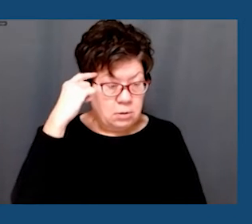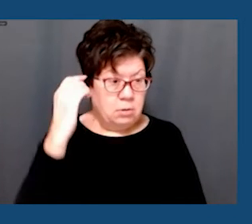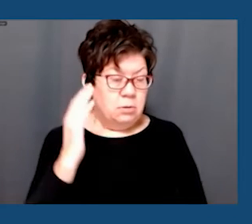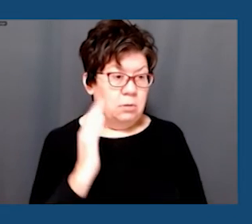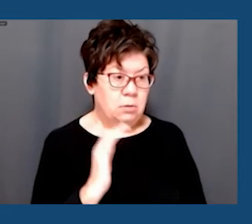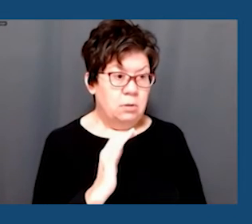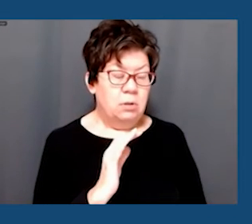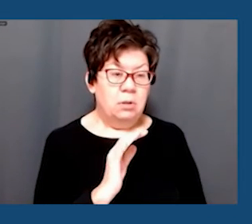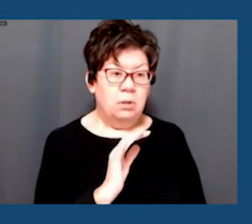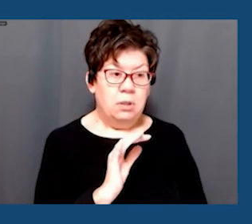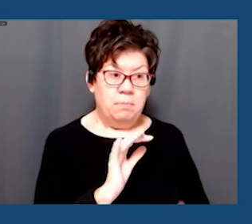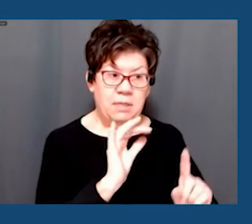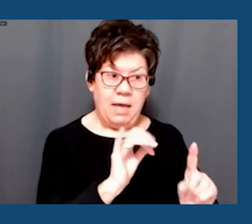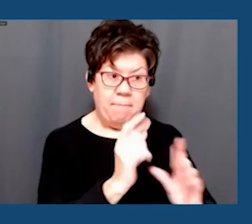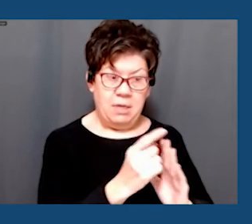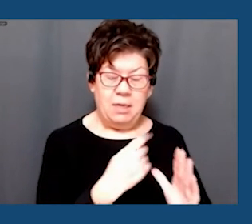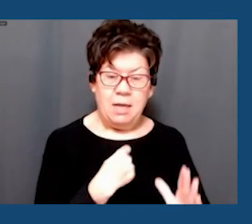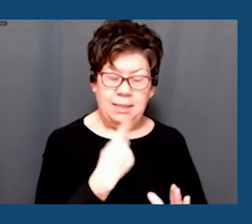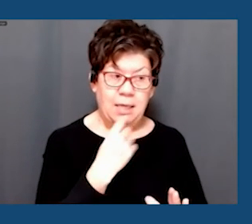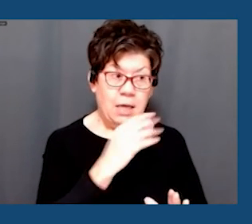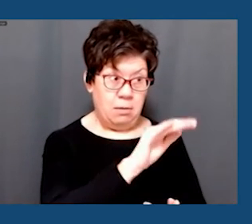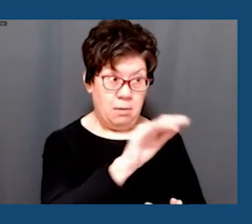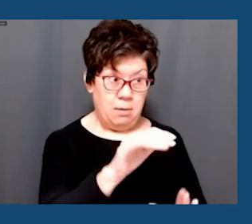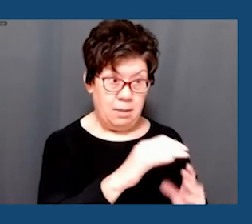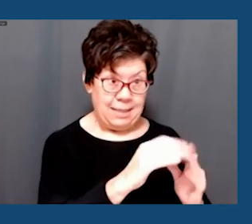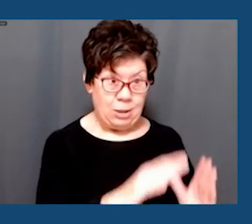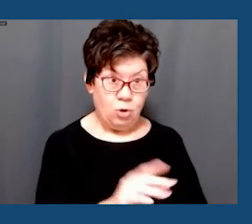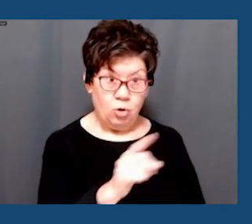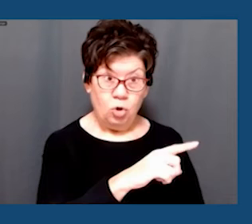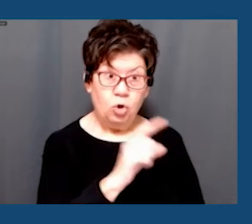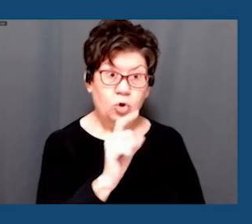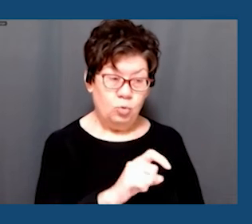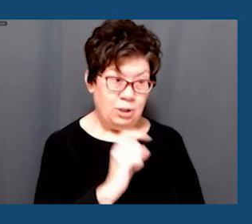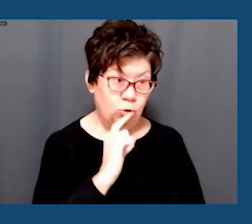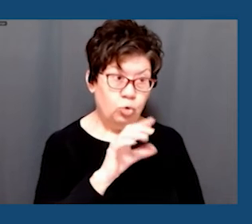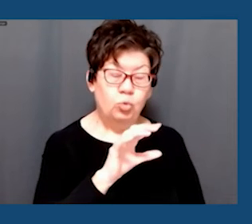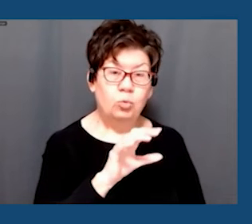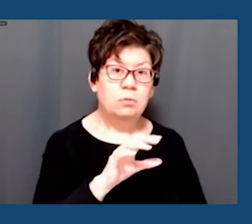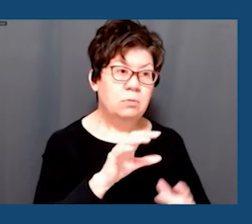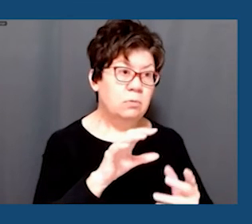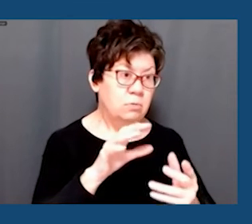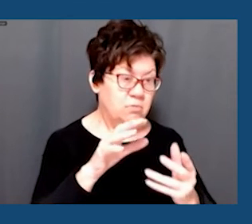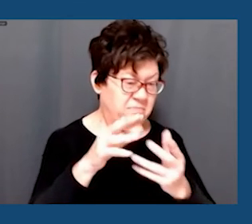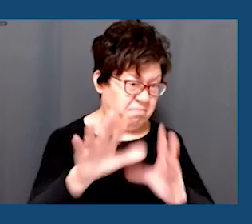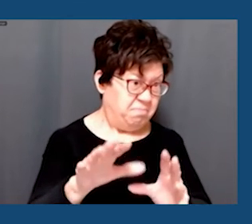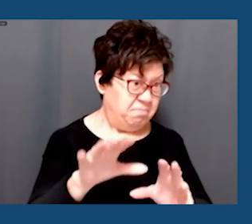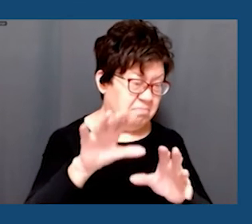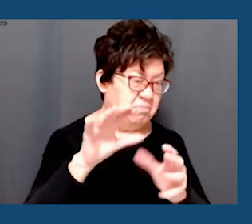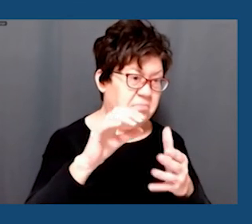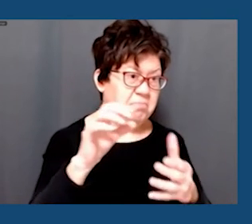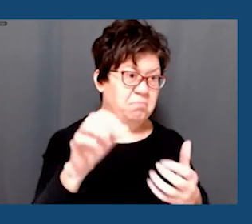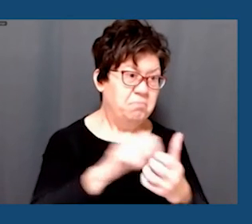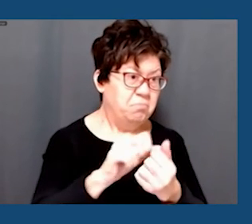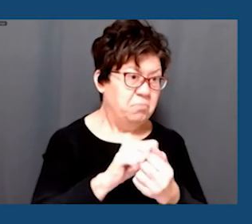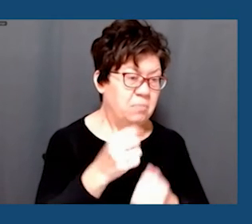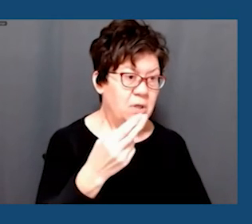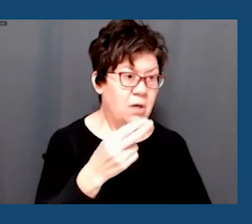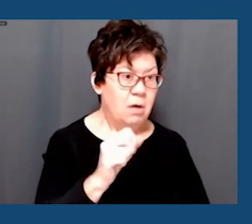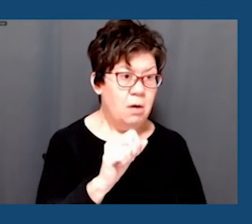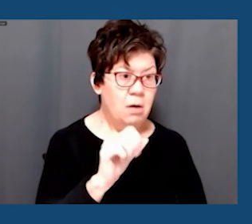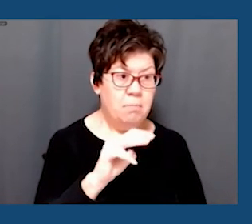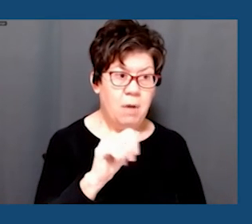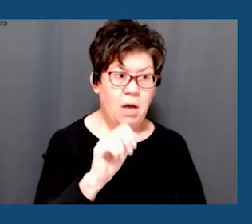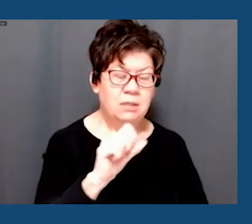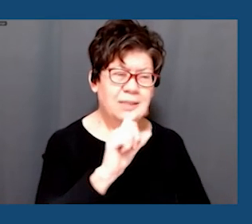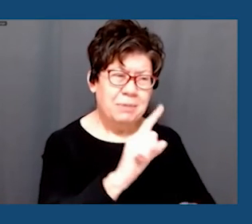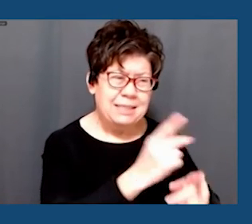said to the leadership there, you need to take out Hamas. You have a right to do that, but you have to watch out for the civilians. I said